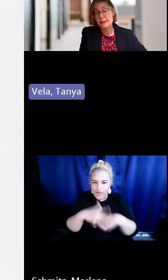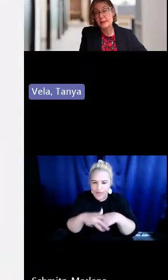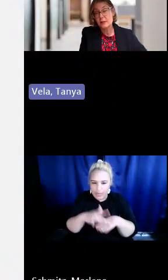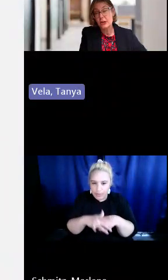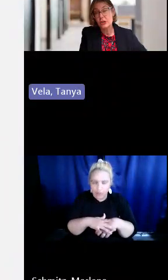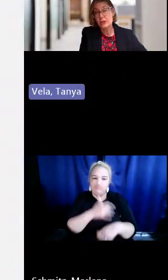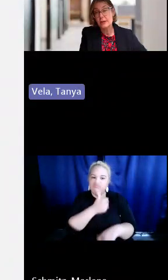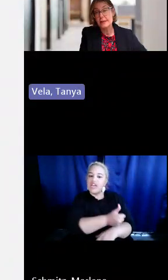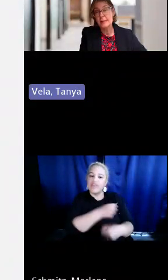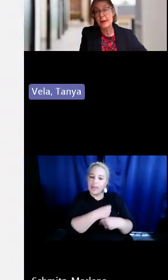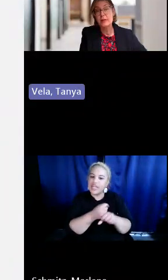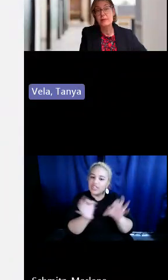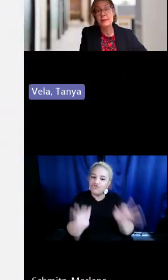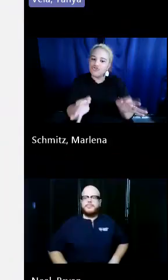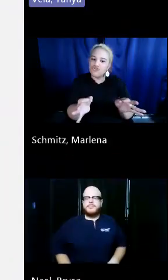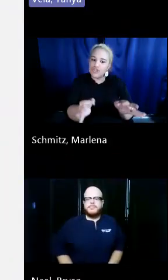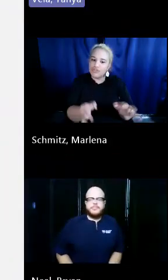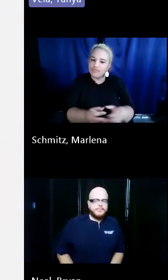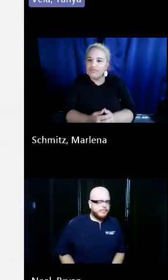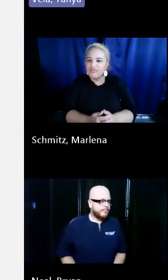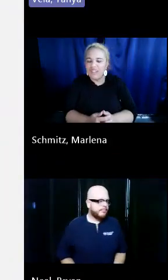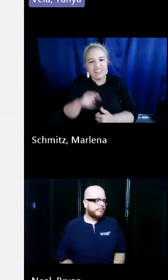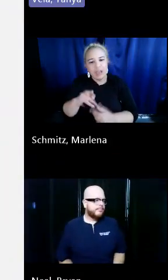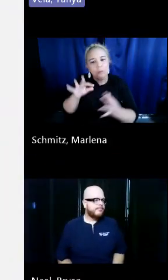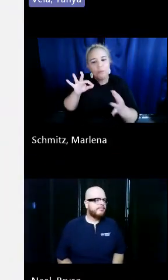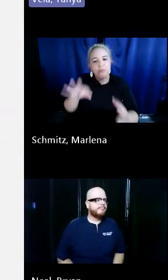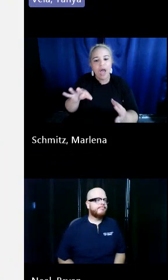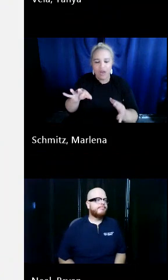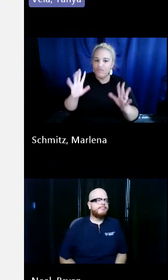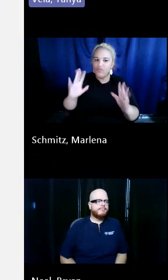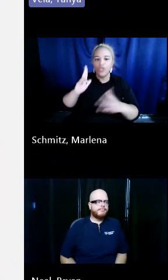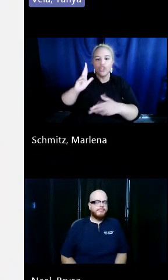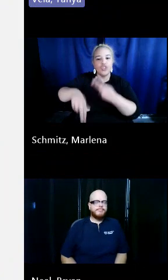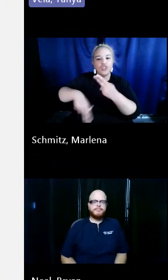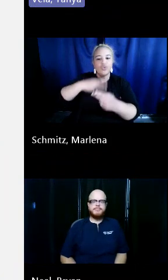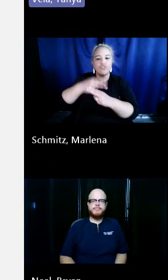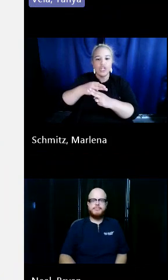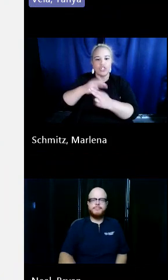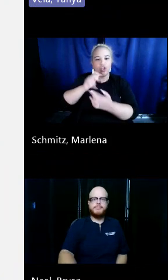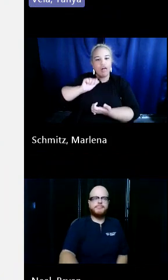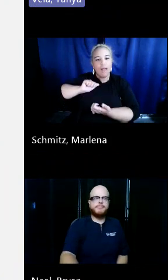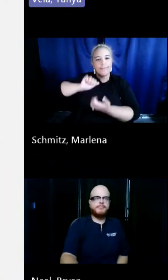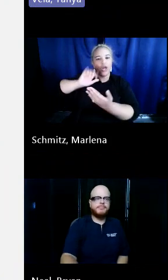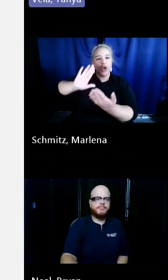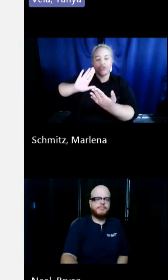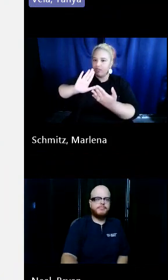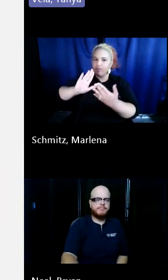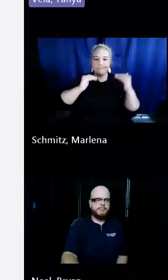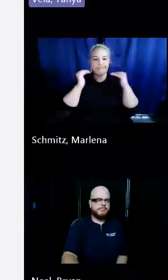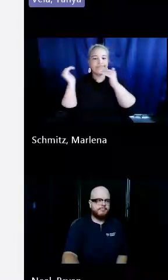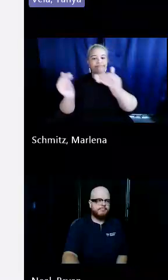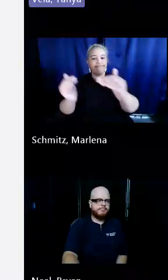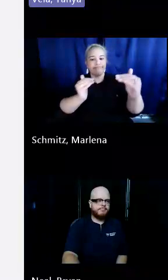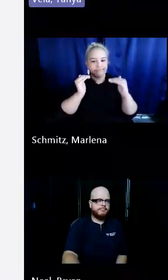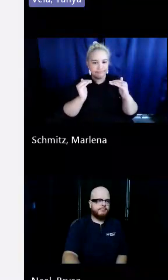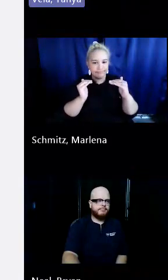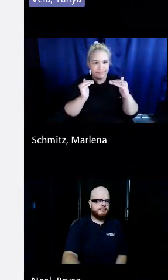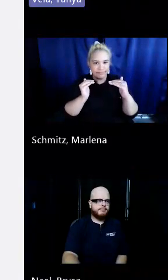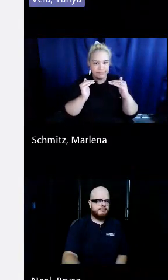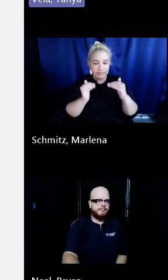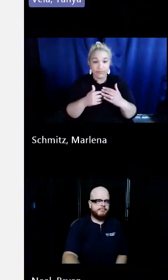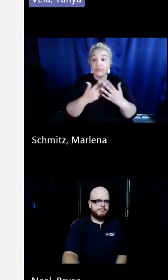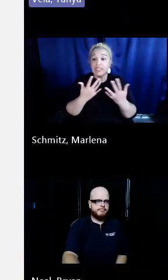general consideration is about the physical built environment. When creating or renovating buildings, consider